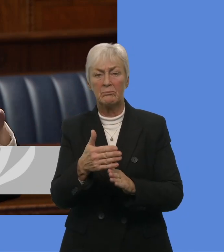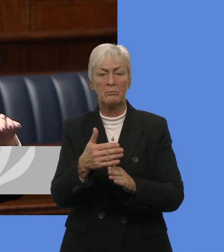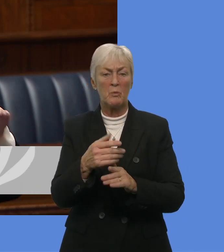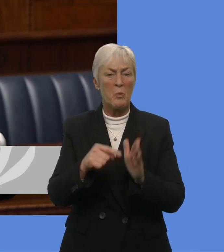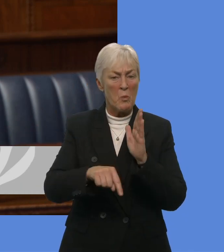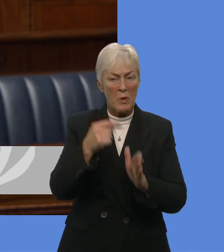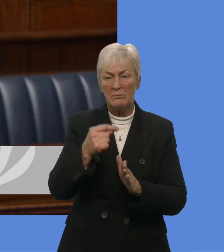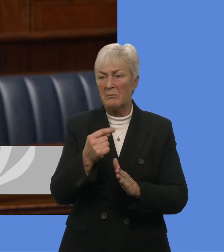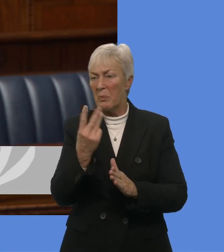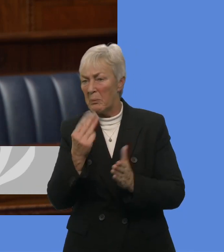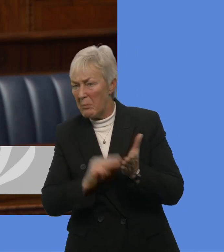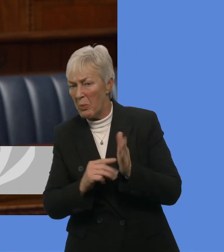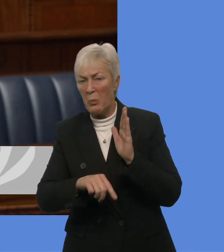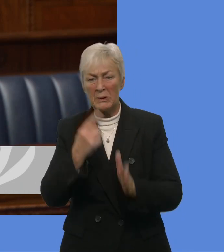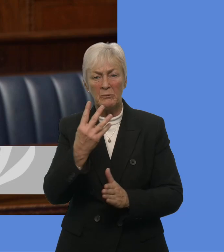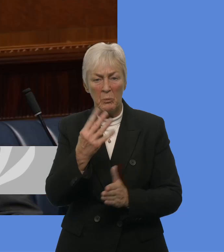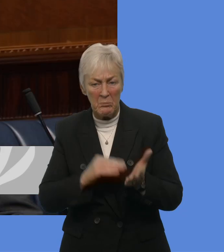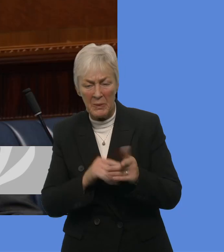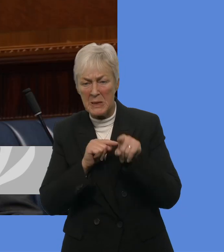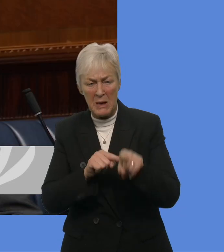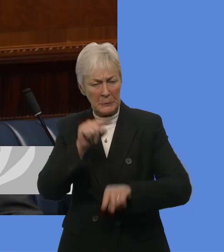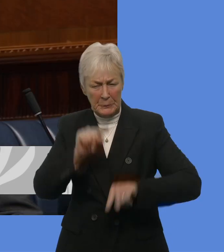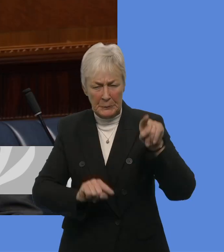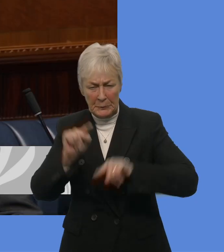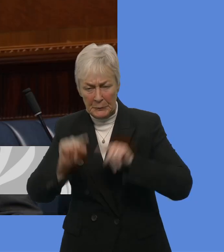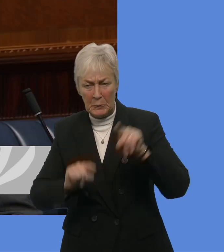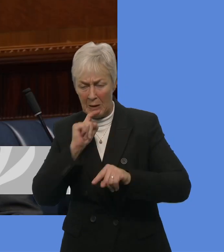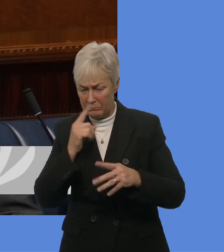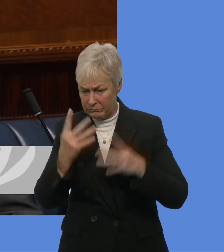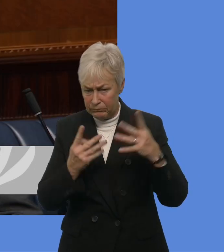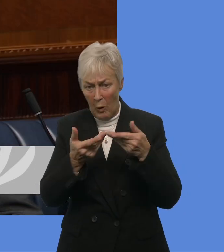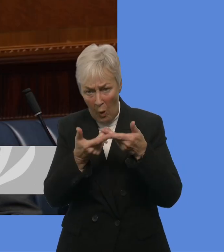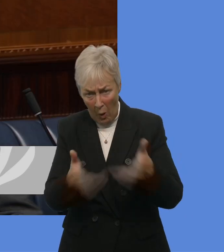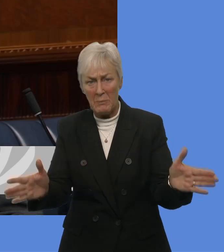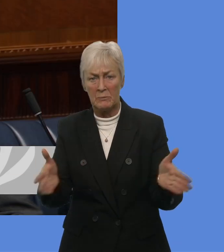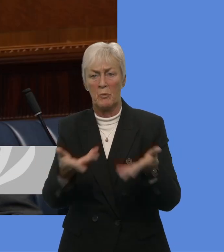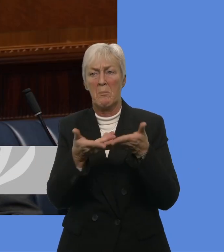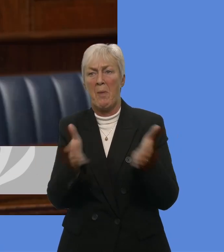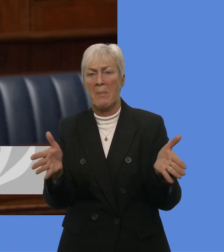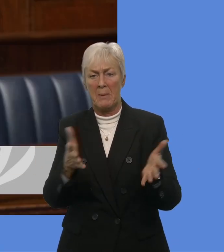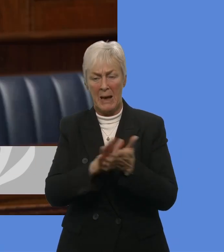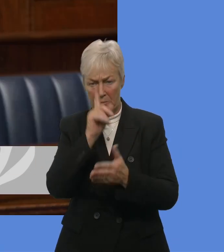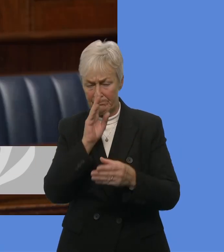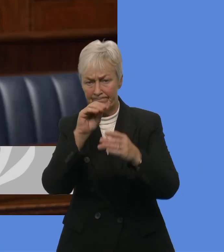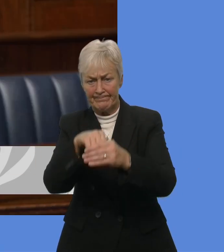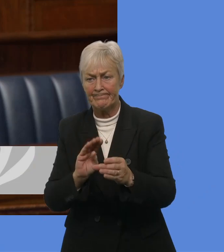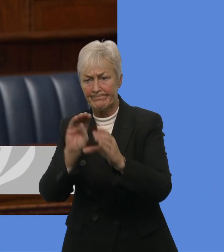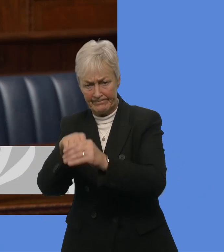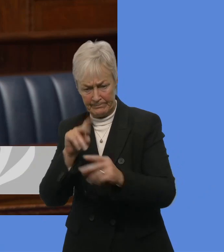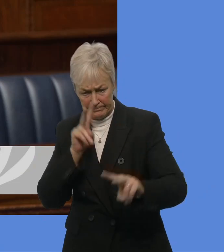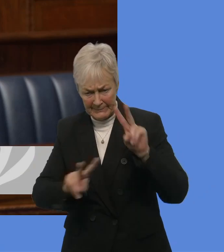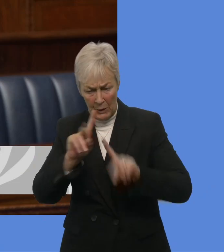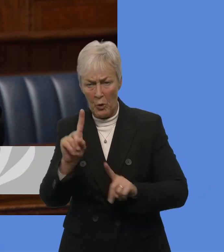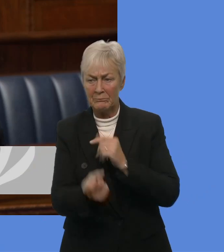on how the baseline is measured, but there's going to be a range of indicators. Those will be open to the public to be able to pop on at any time and take a look as to